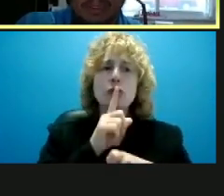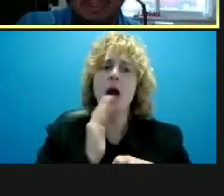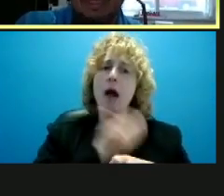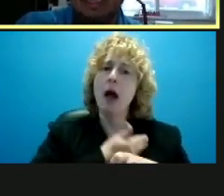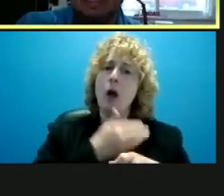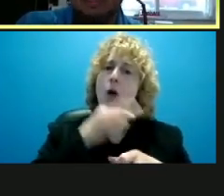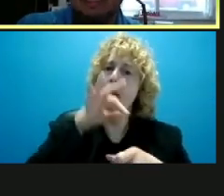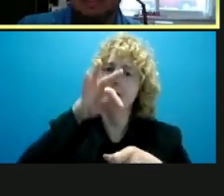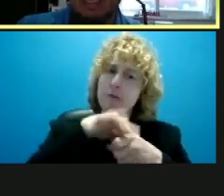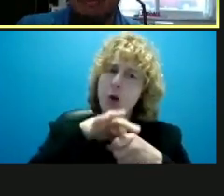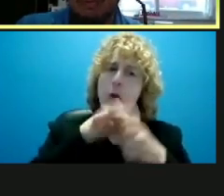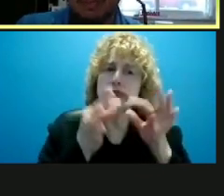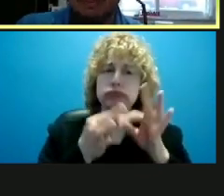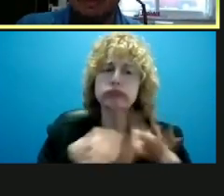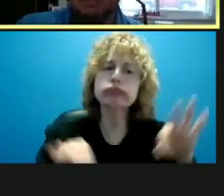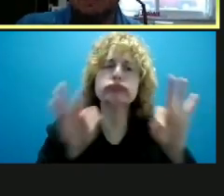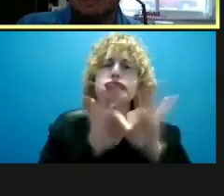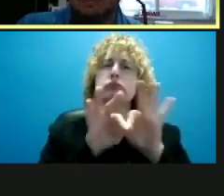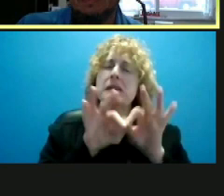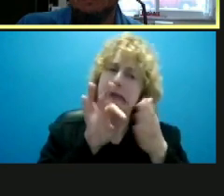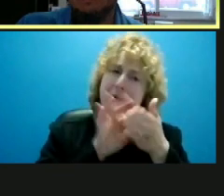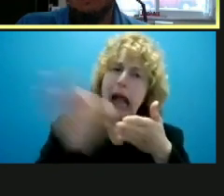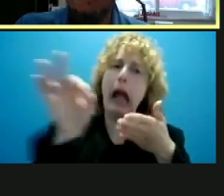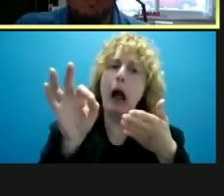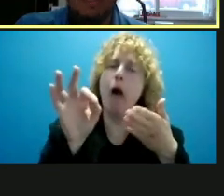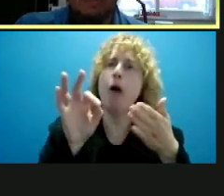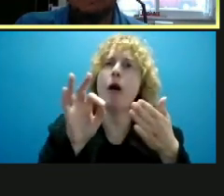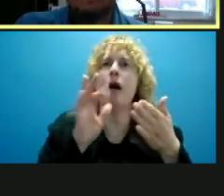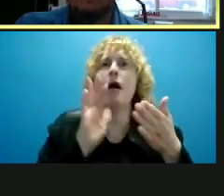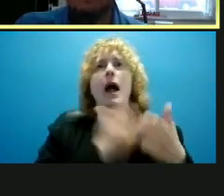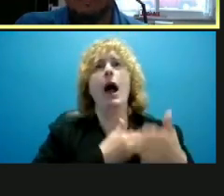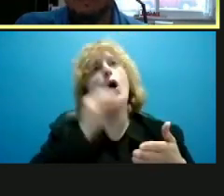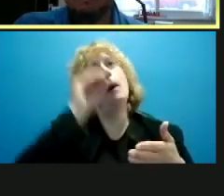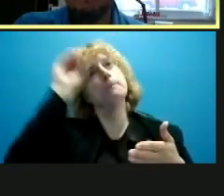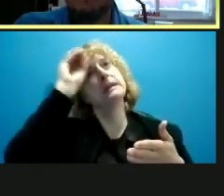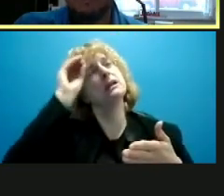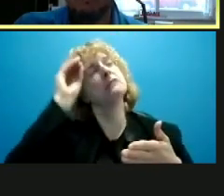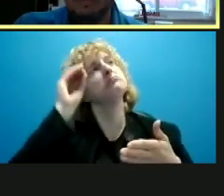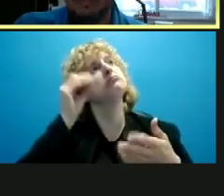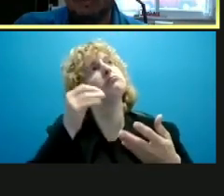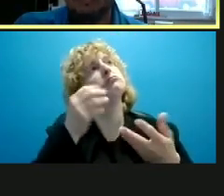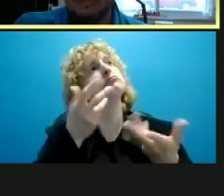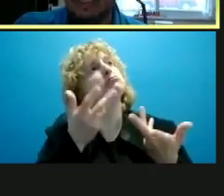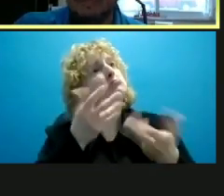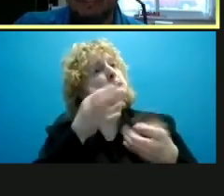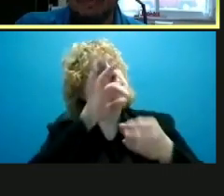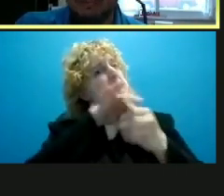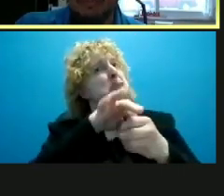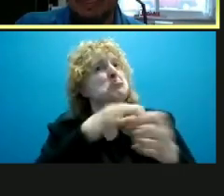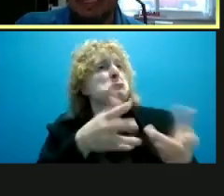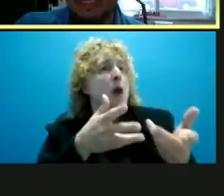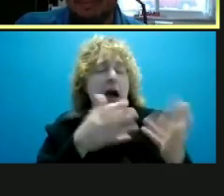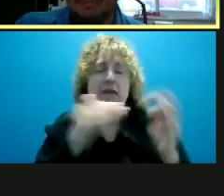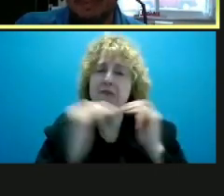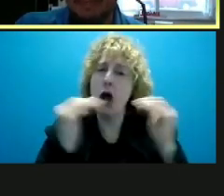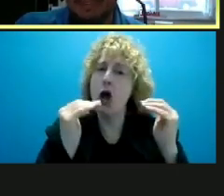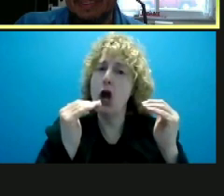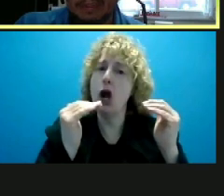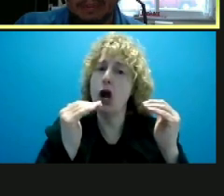opinion is going to be here. Why is that so far we constantly feel like we're not being